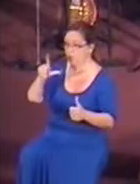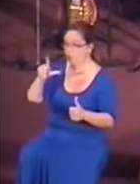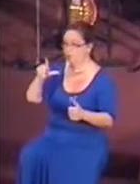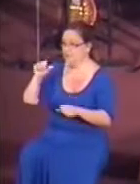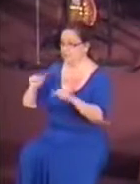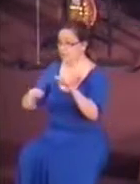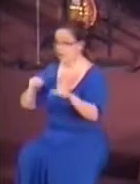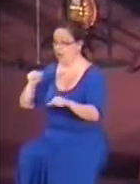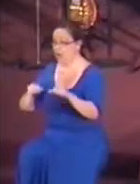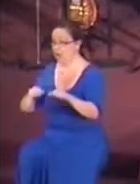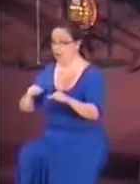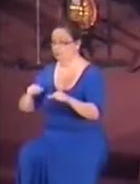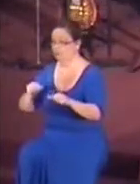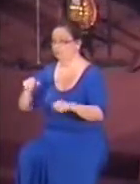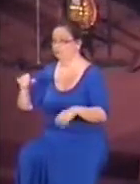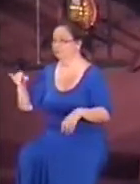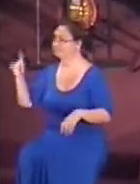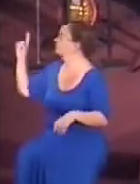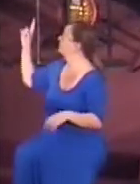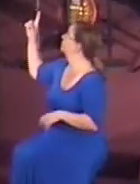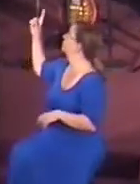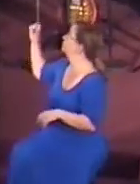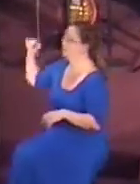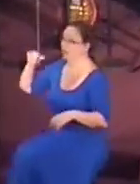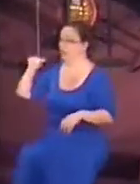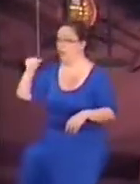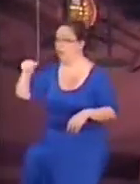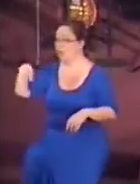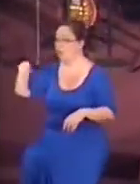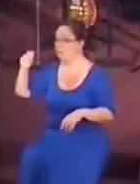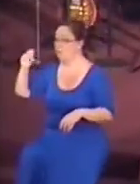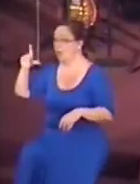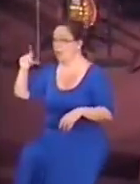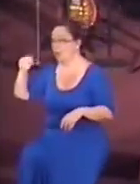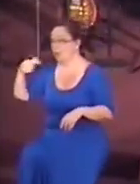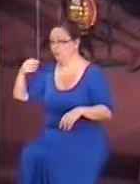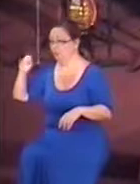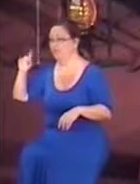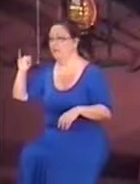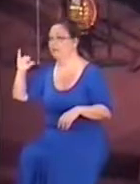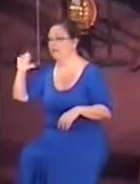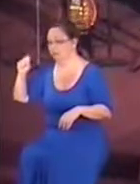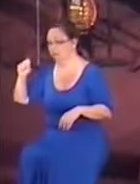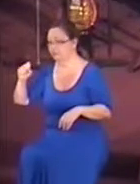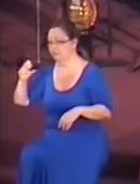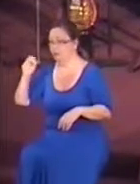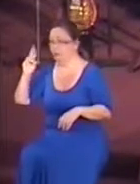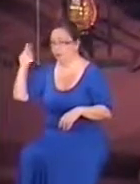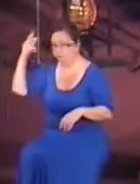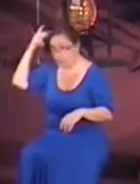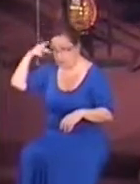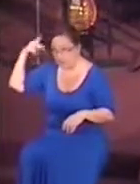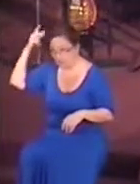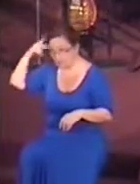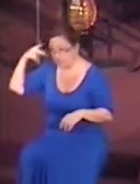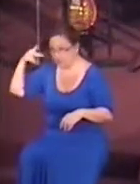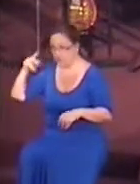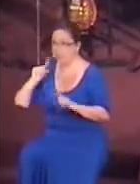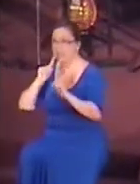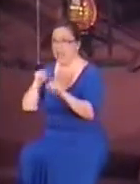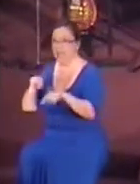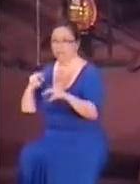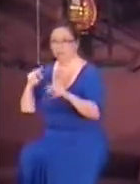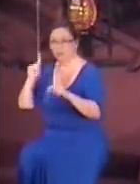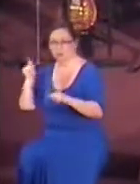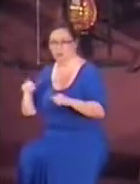say things like apologetics, which is the defense of Christianity, or if we get into the realm of philosophy. And so it answers the questions,